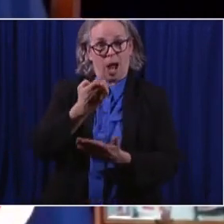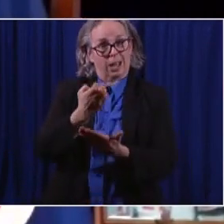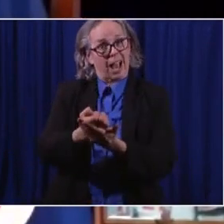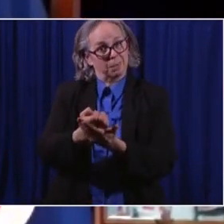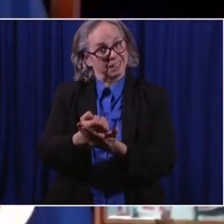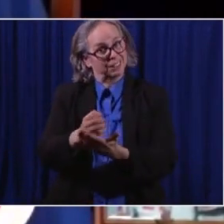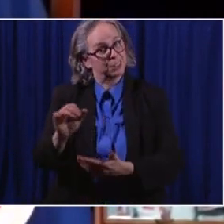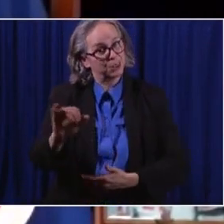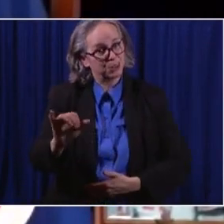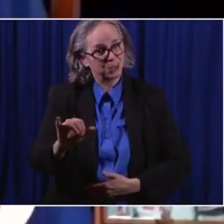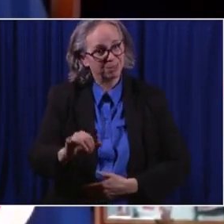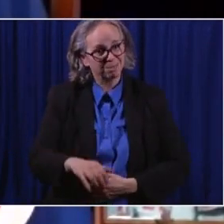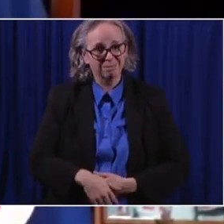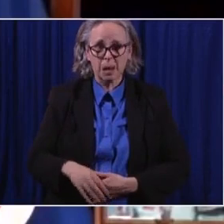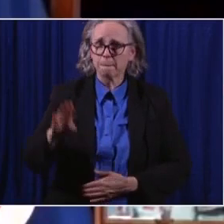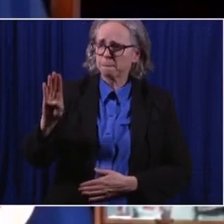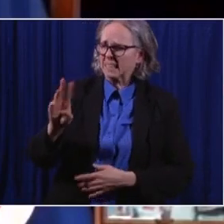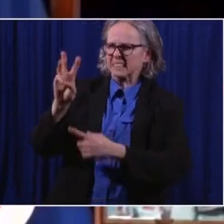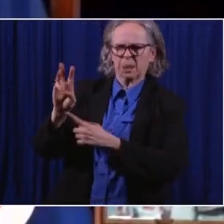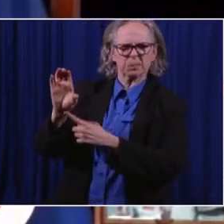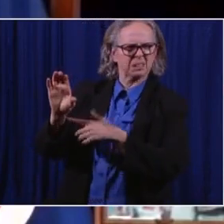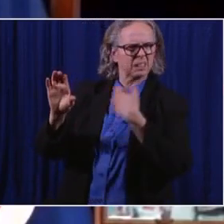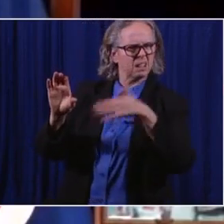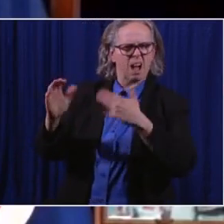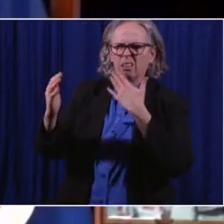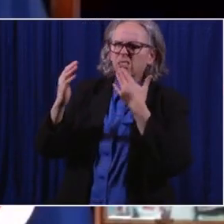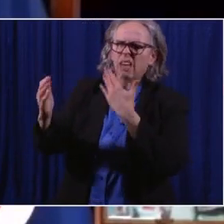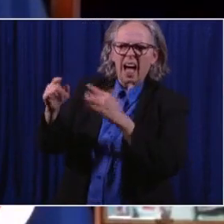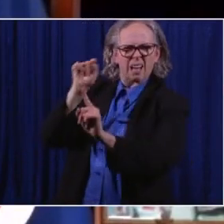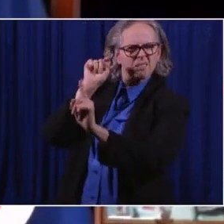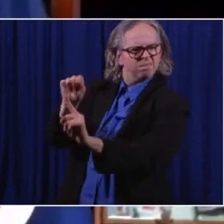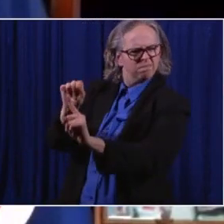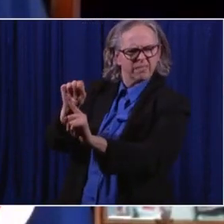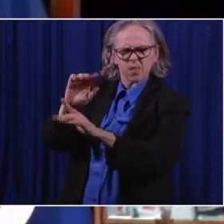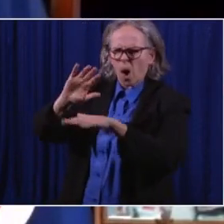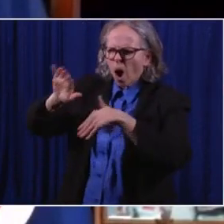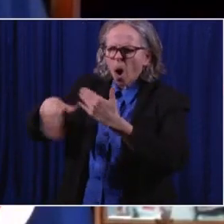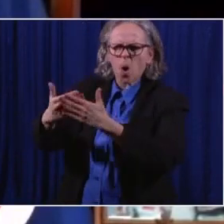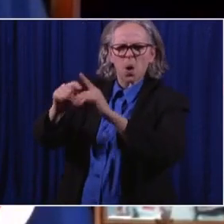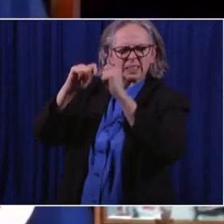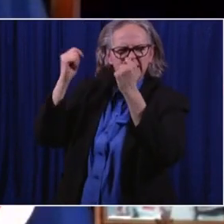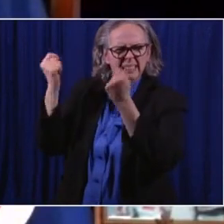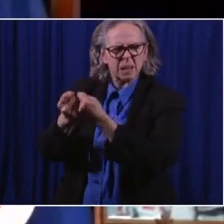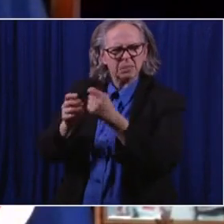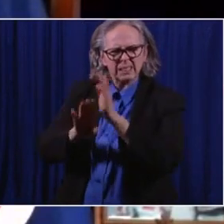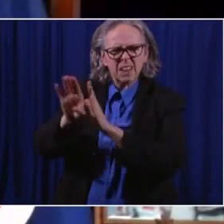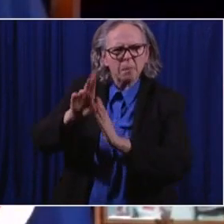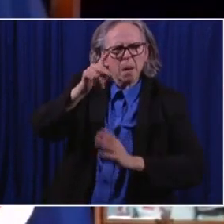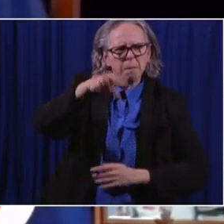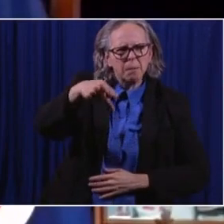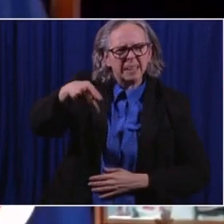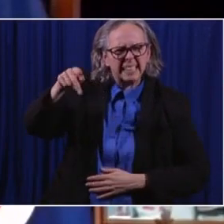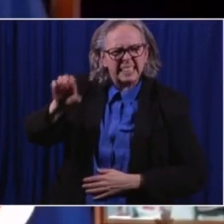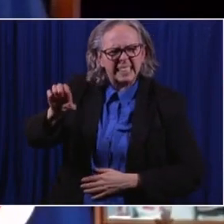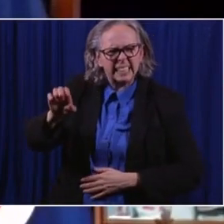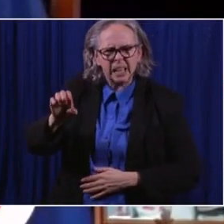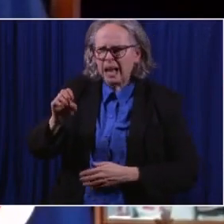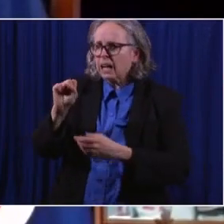Workers' Compensation for their efforts, the whole team that's helped develop a PPE supply chain right here in Ohio.